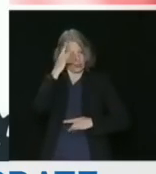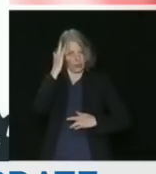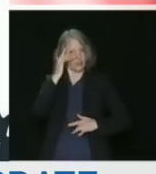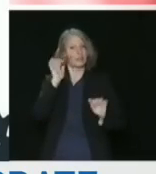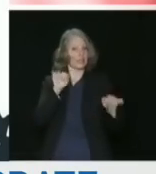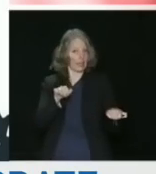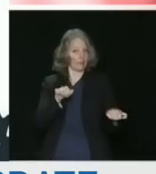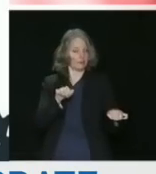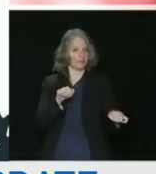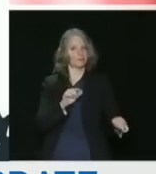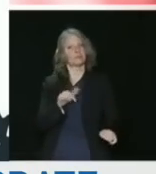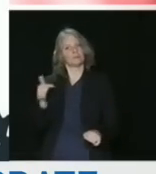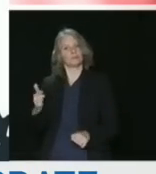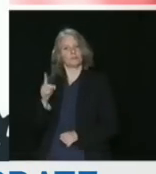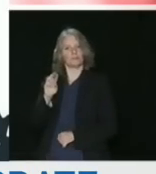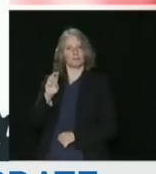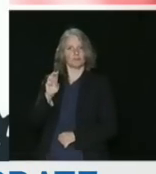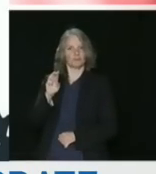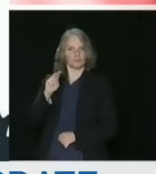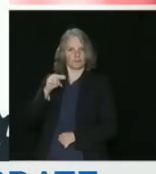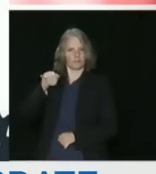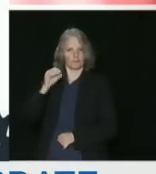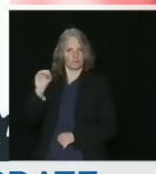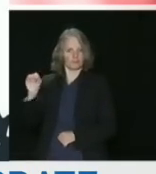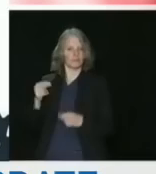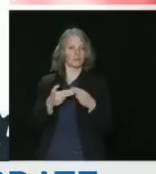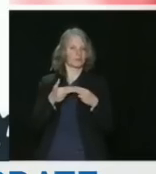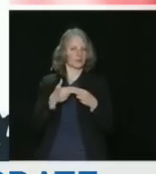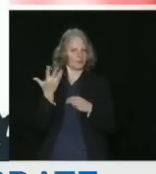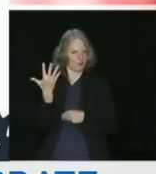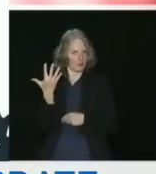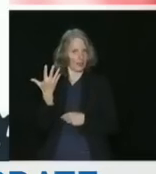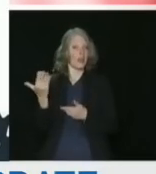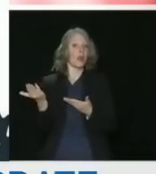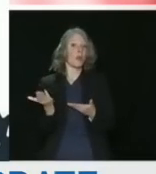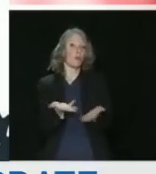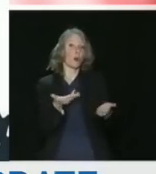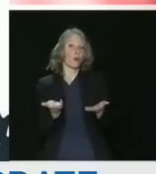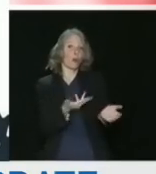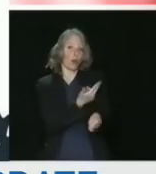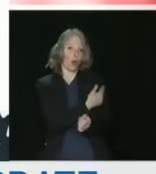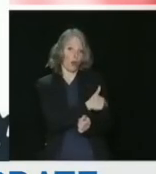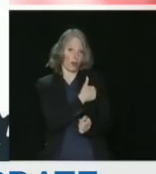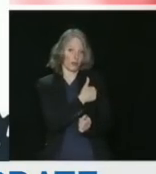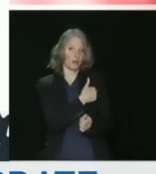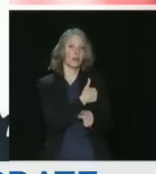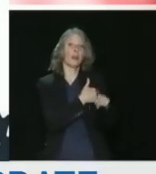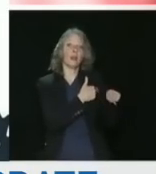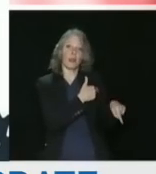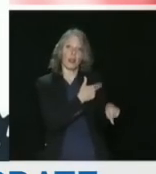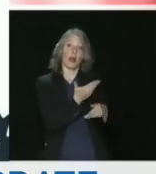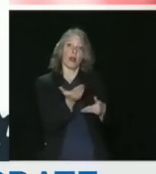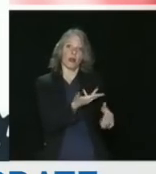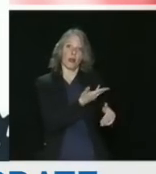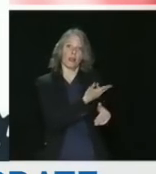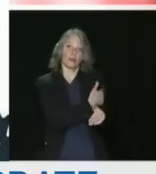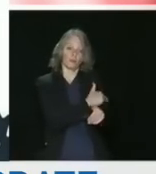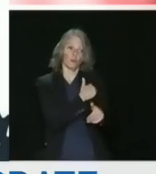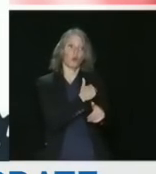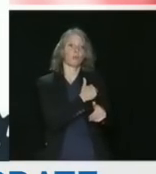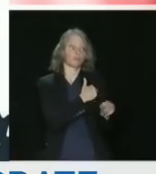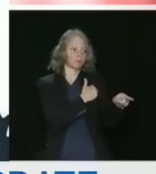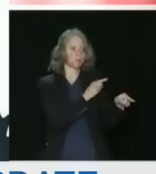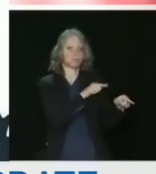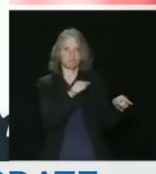Diapositive 5. Slide 5. Even though the hospitalization rate la plus increases forte des cas across